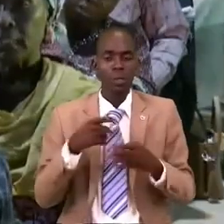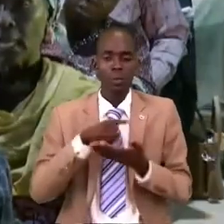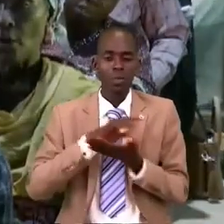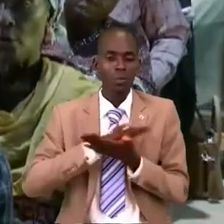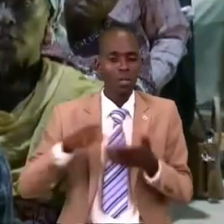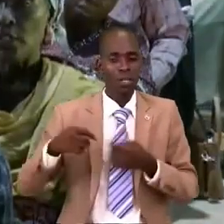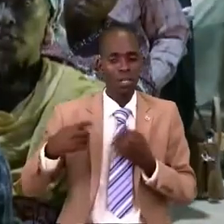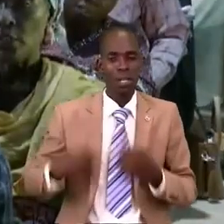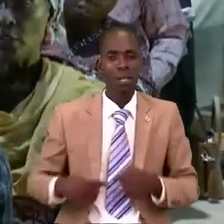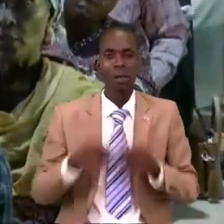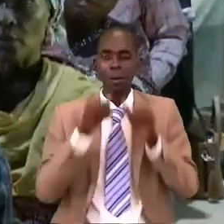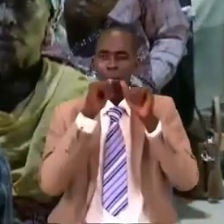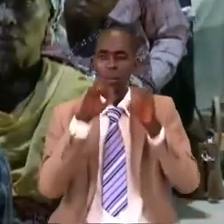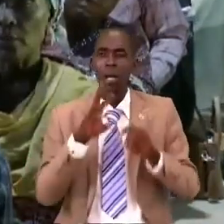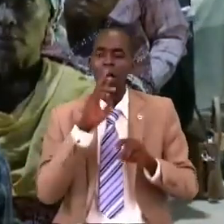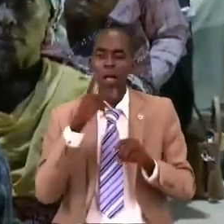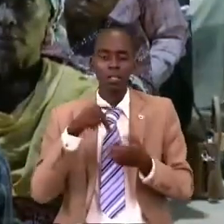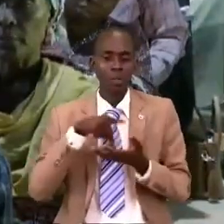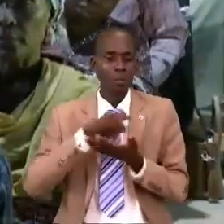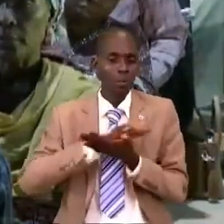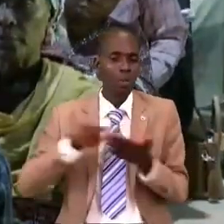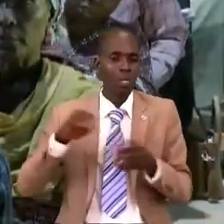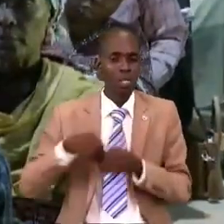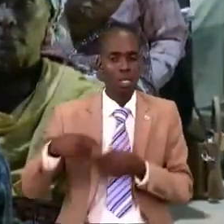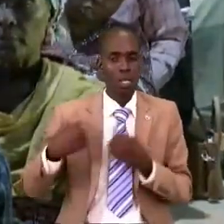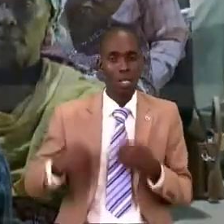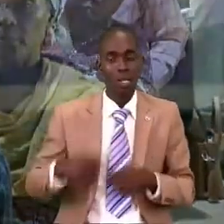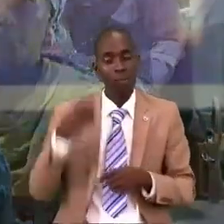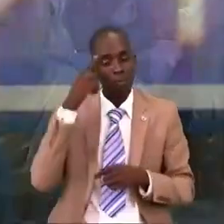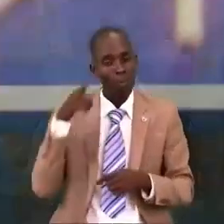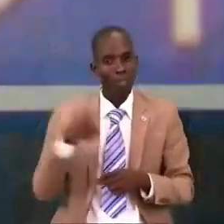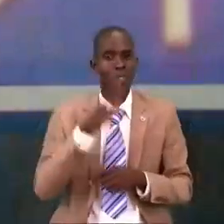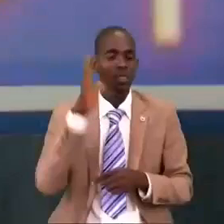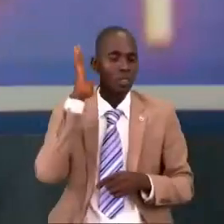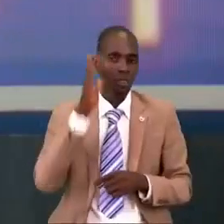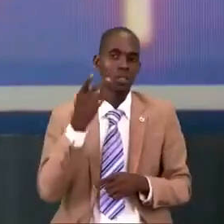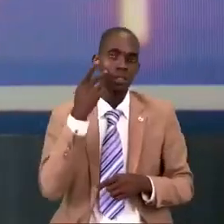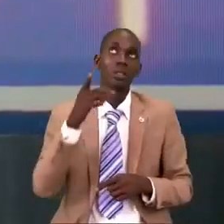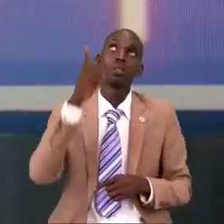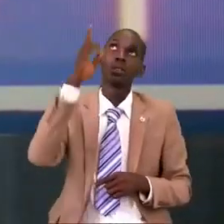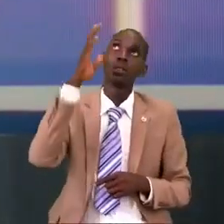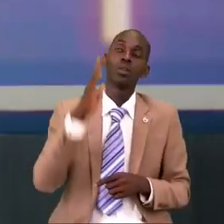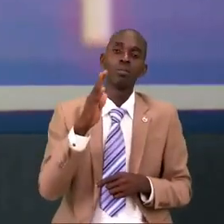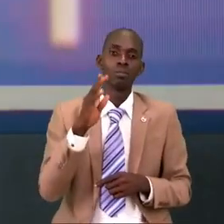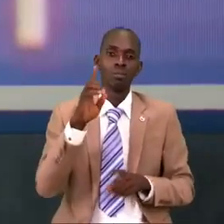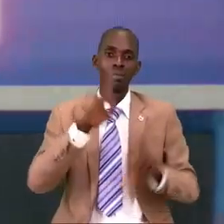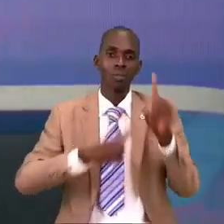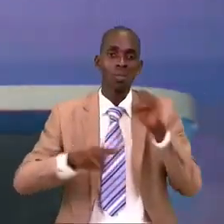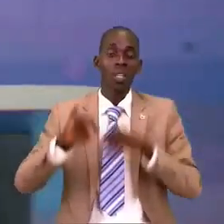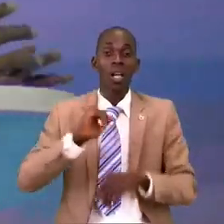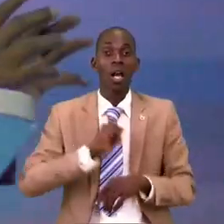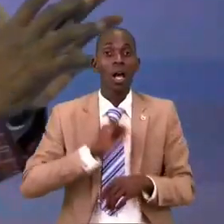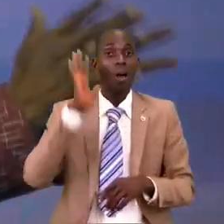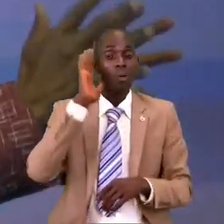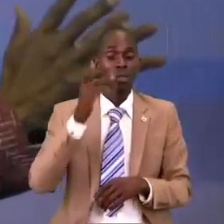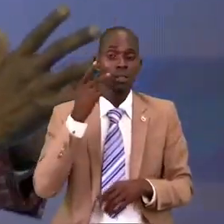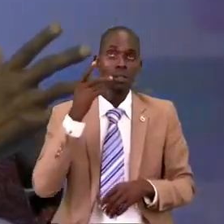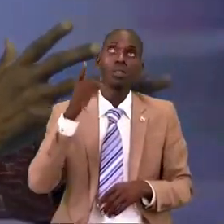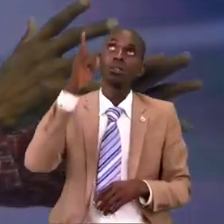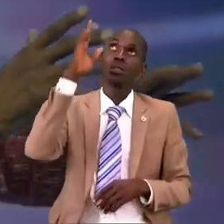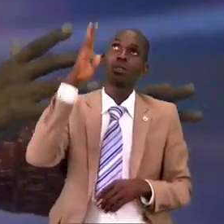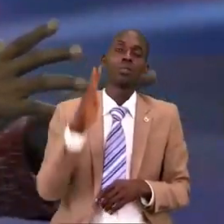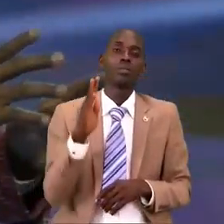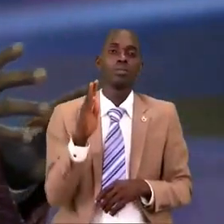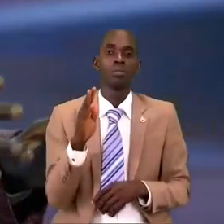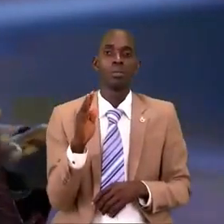God. Not with a defiled heart, not with an impure heart, not with a polluted